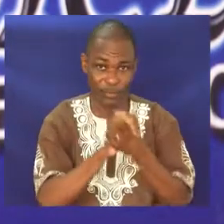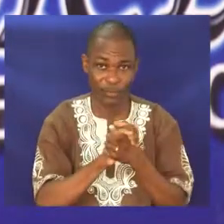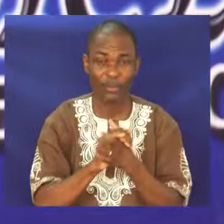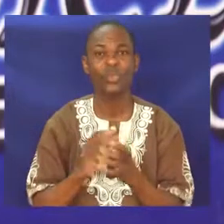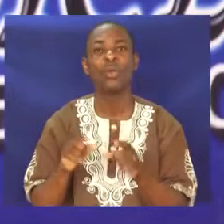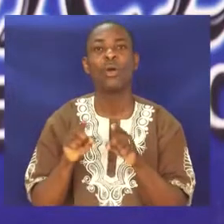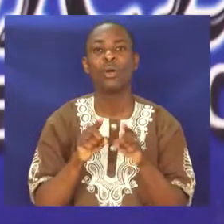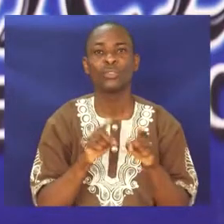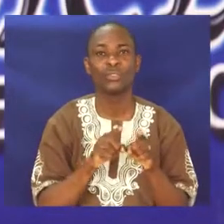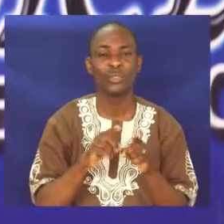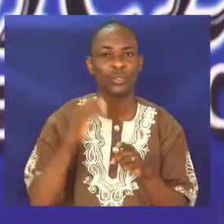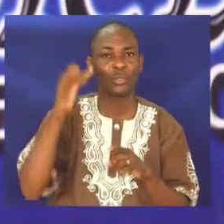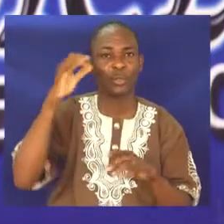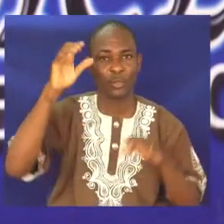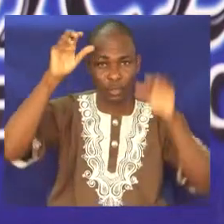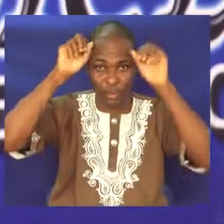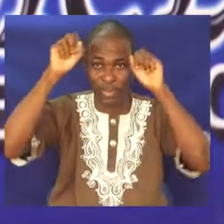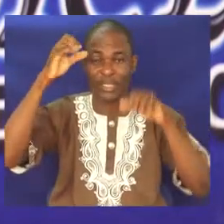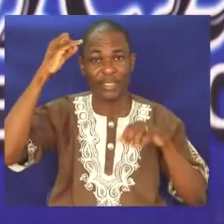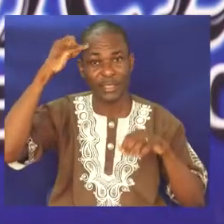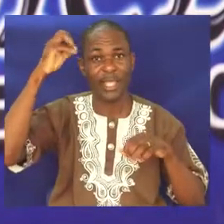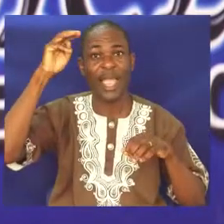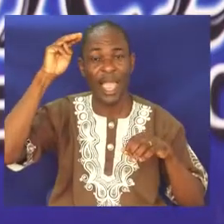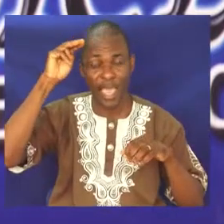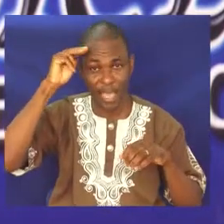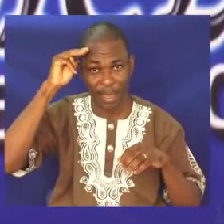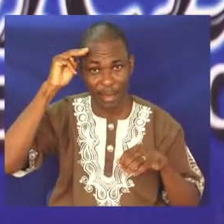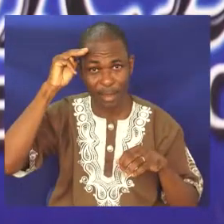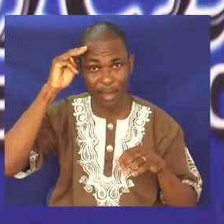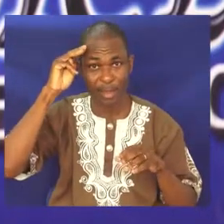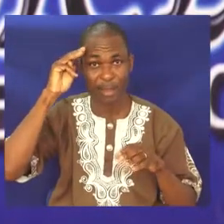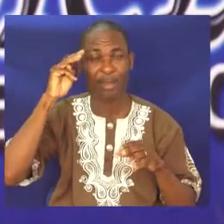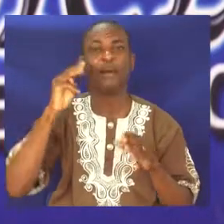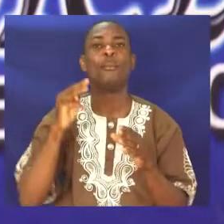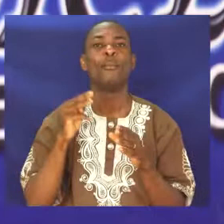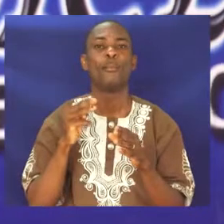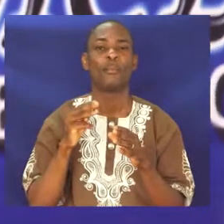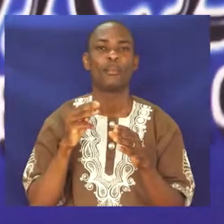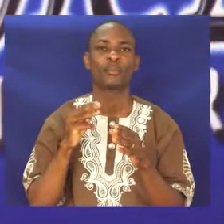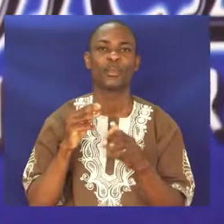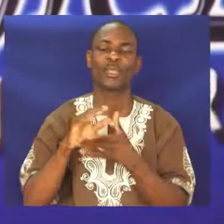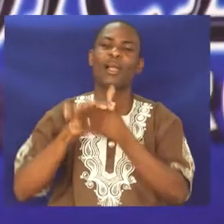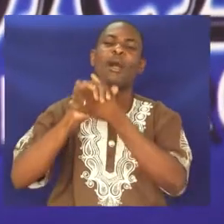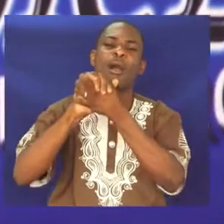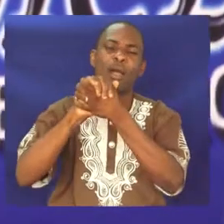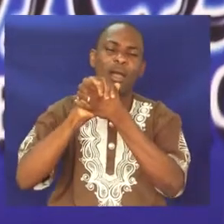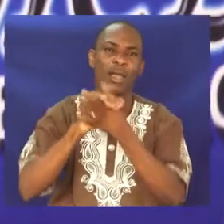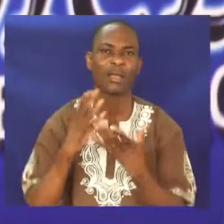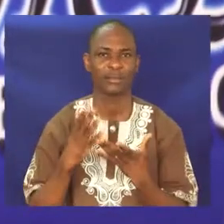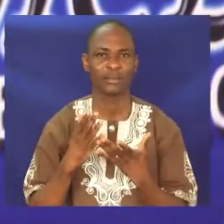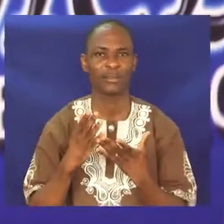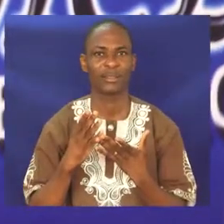so Emma, yamam penny are, and Ray, or didn't do my dear yina about a year, President Mahama. Sir, once